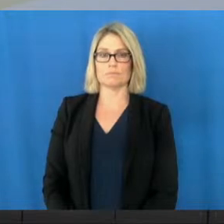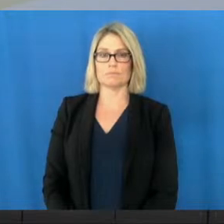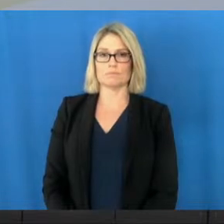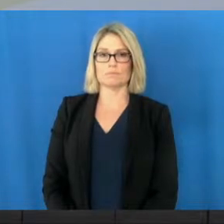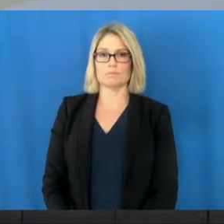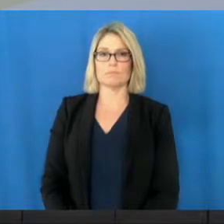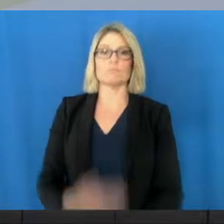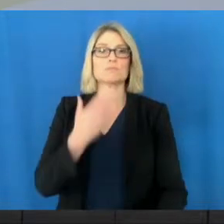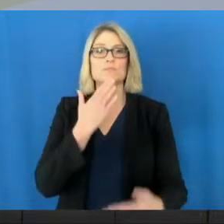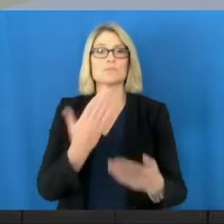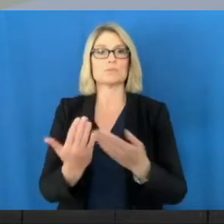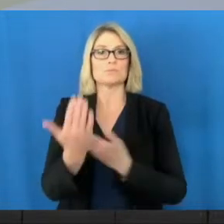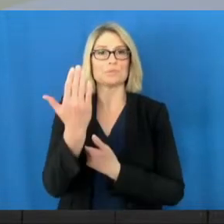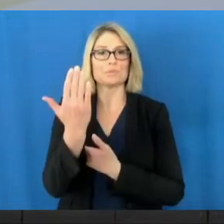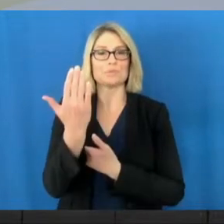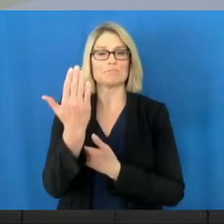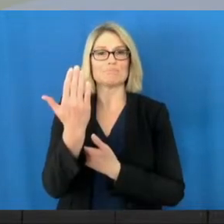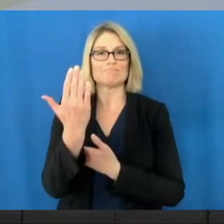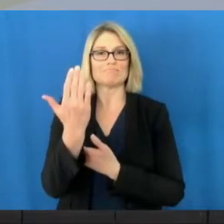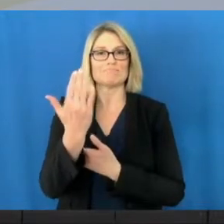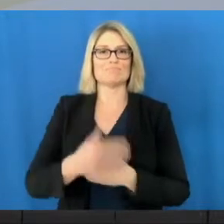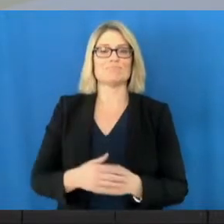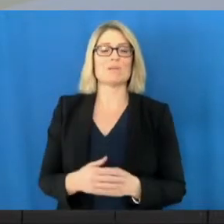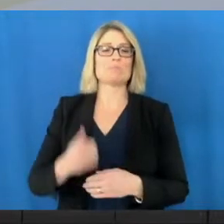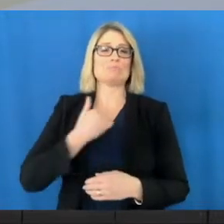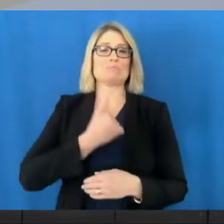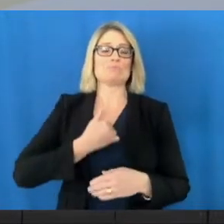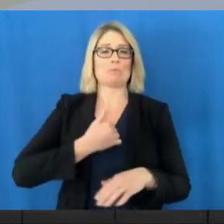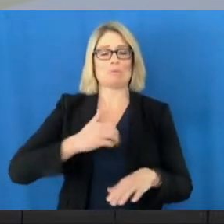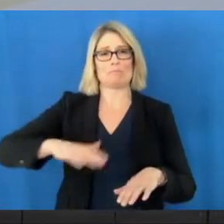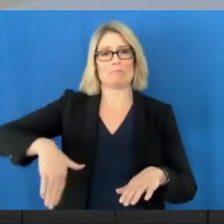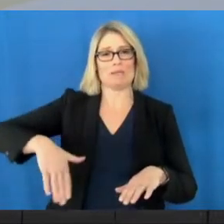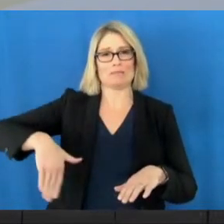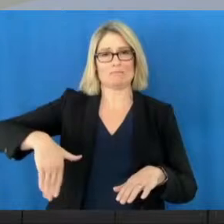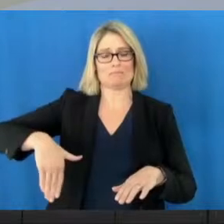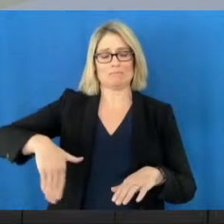Good morning. I apologize for being late.